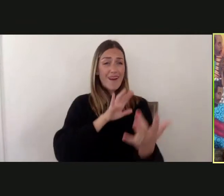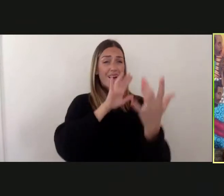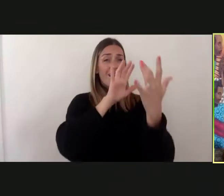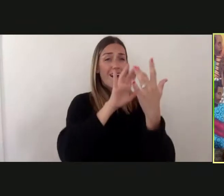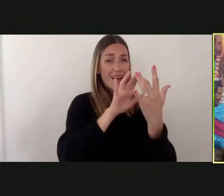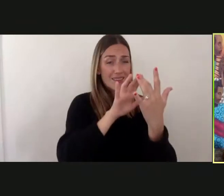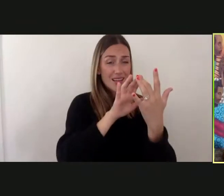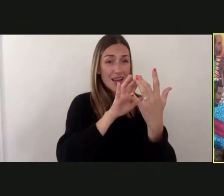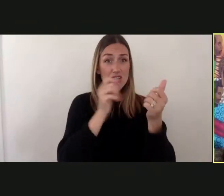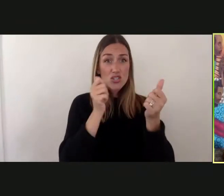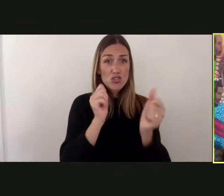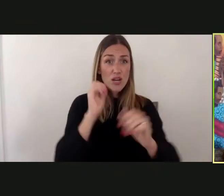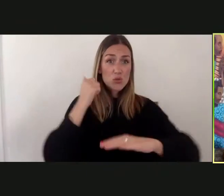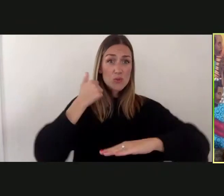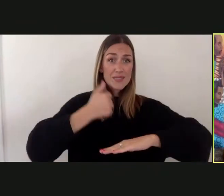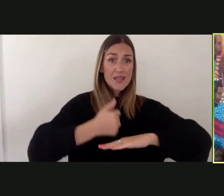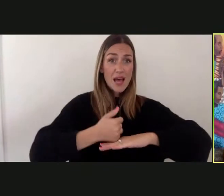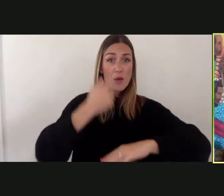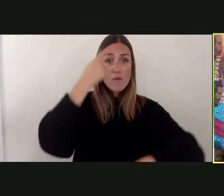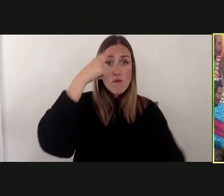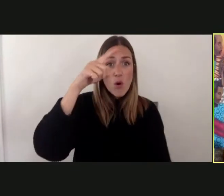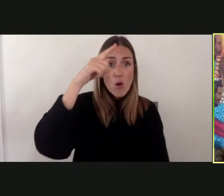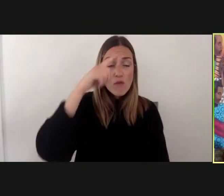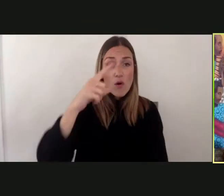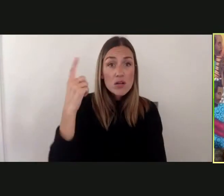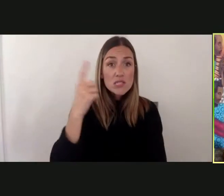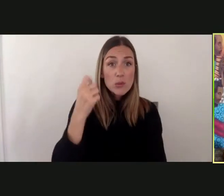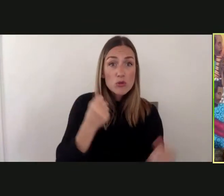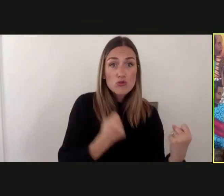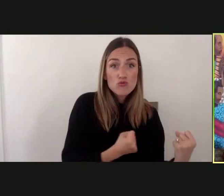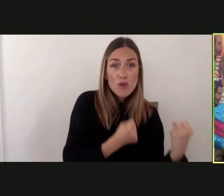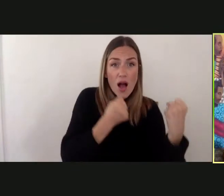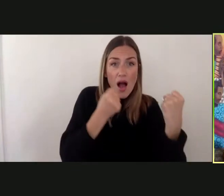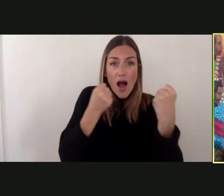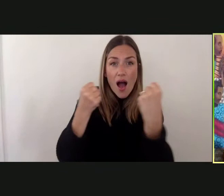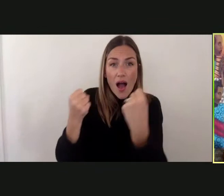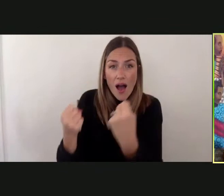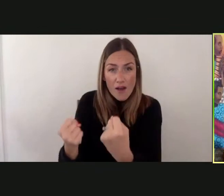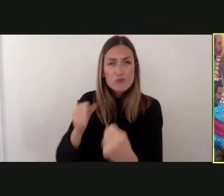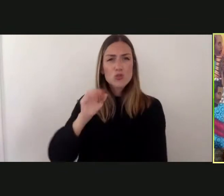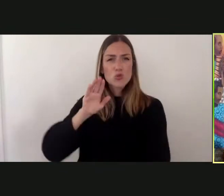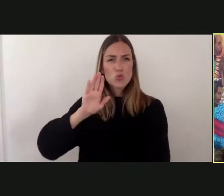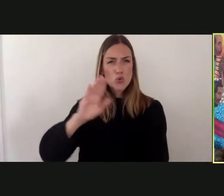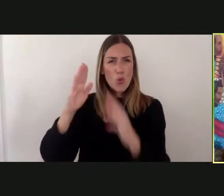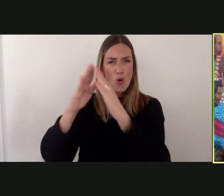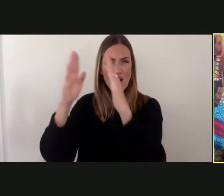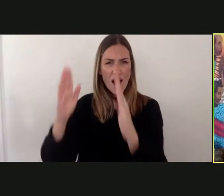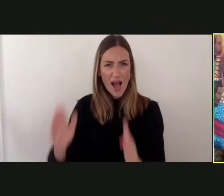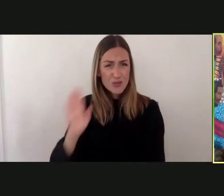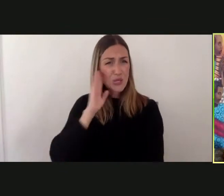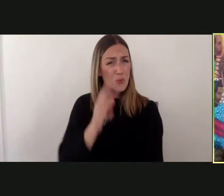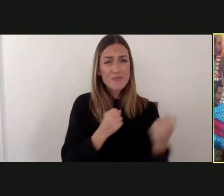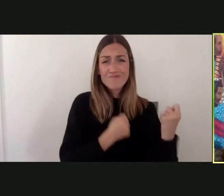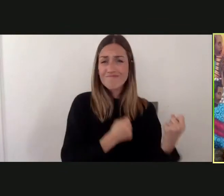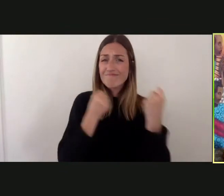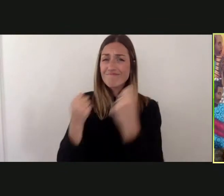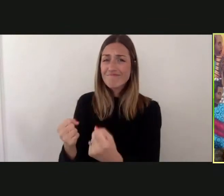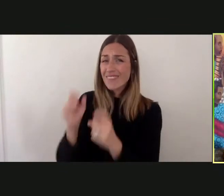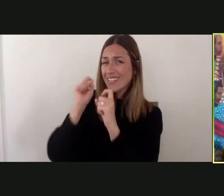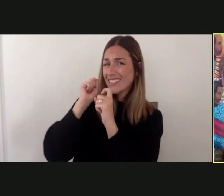try to make an arrangement for a mobile clinic to come to your location. That is at Wayne